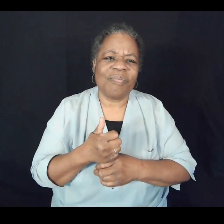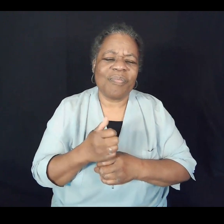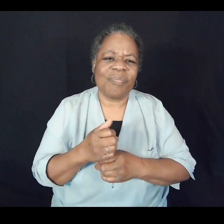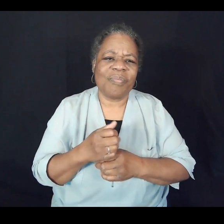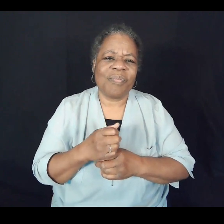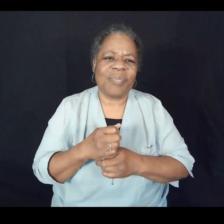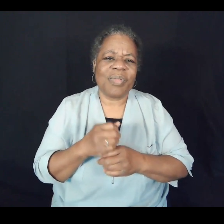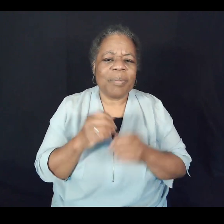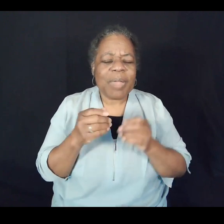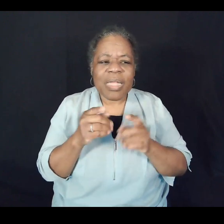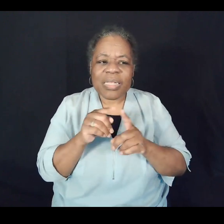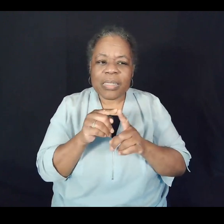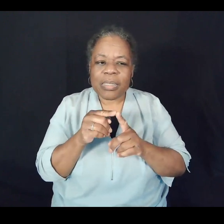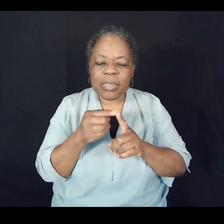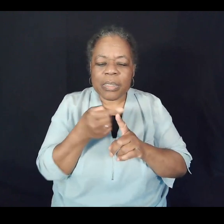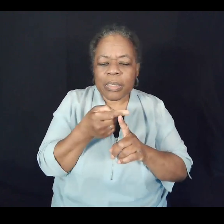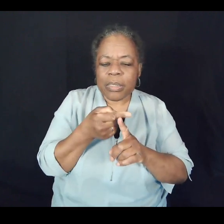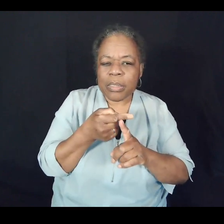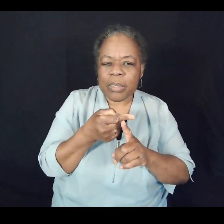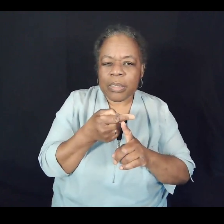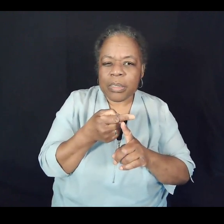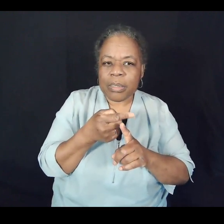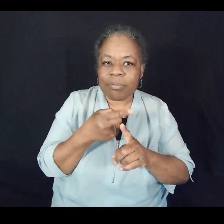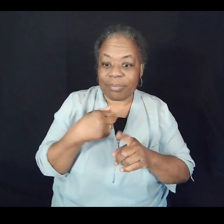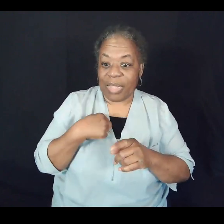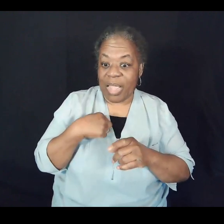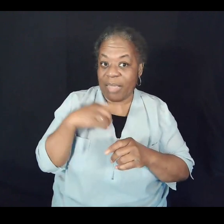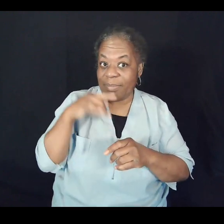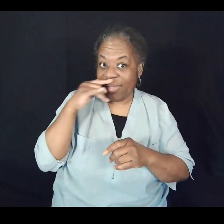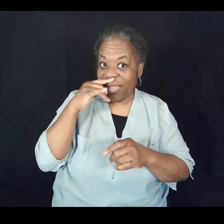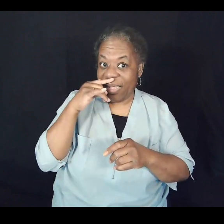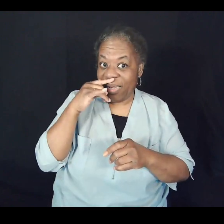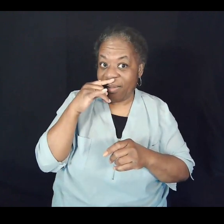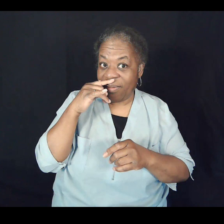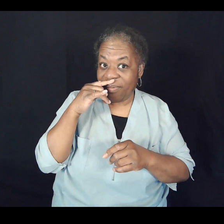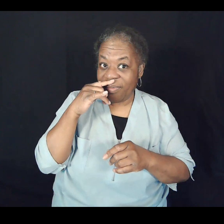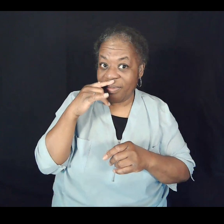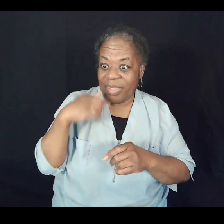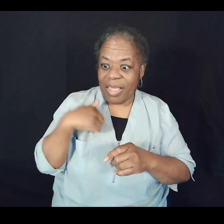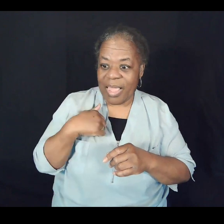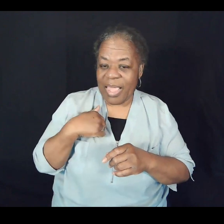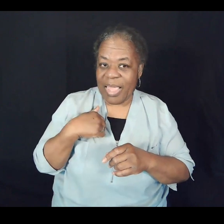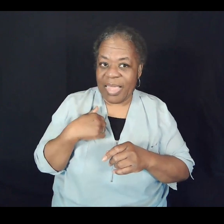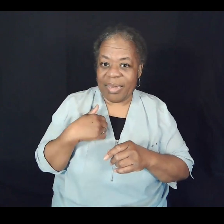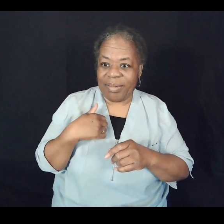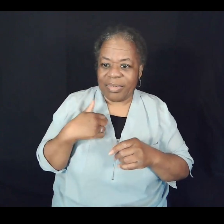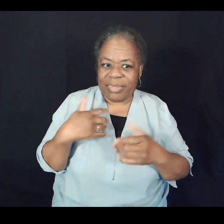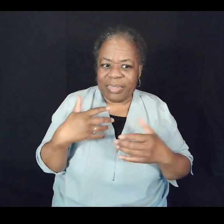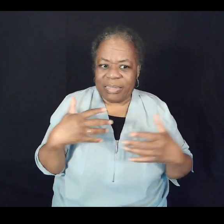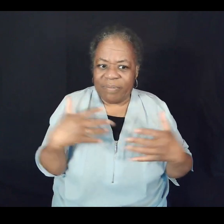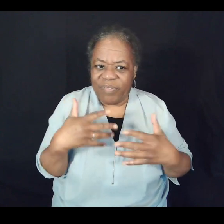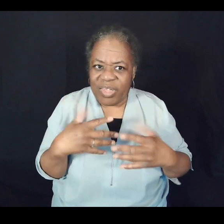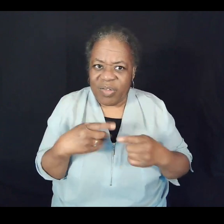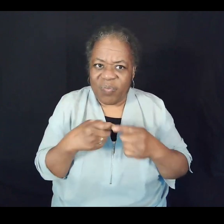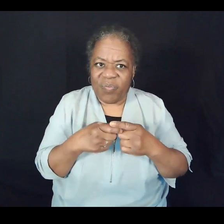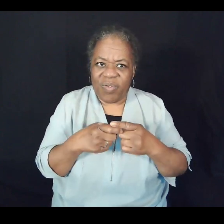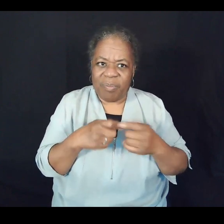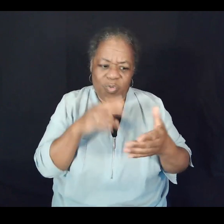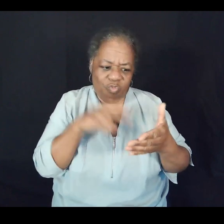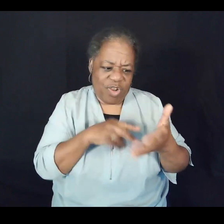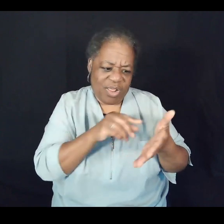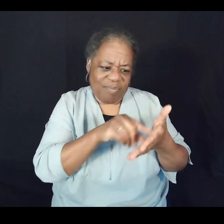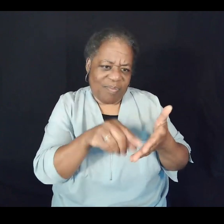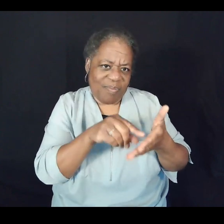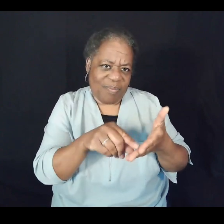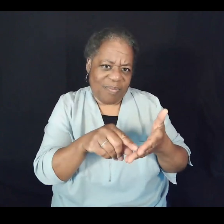small quick detour here. When I was a kid, I actually used to have a little bit of anxiety from passages like these. Because I was told this is what